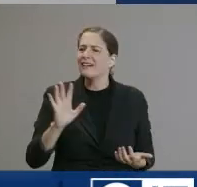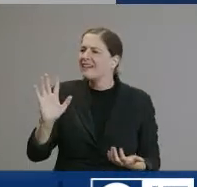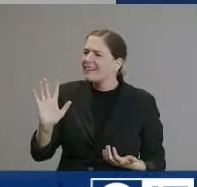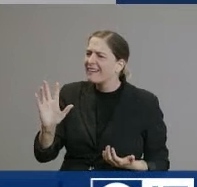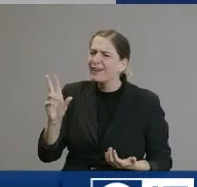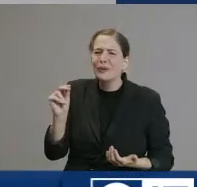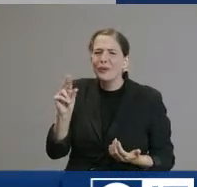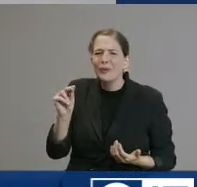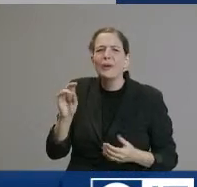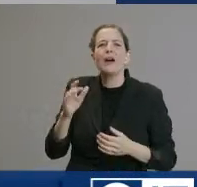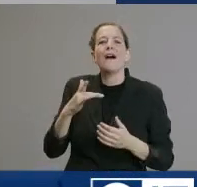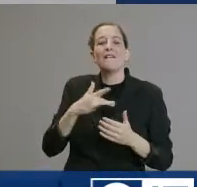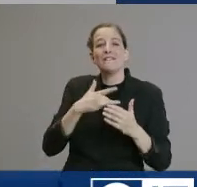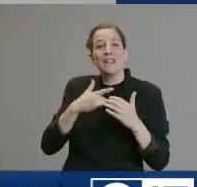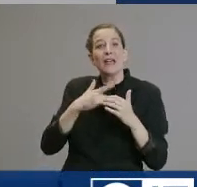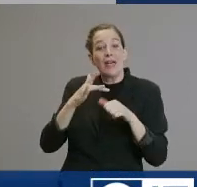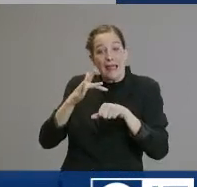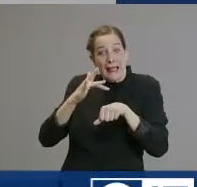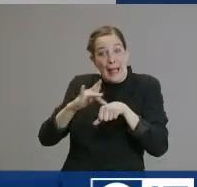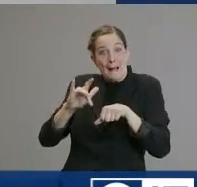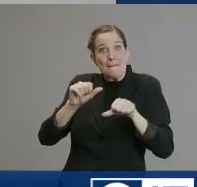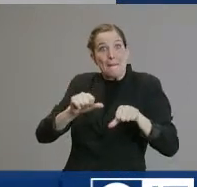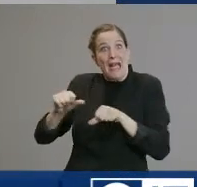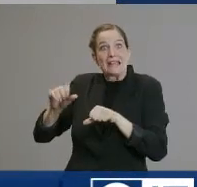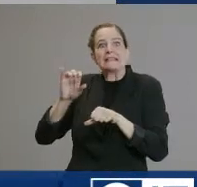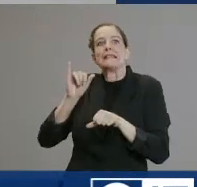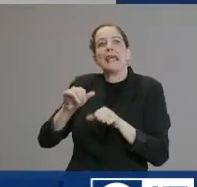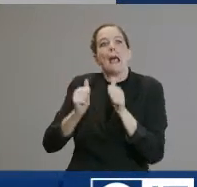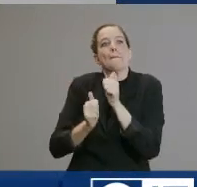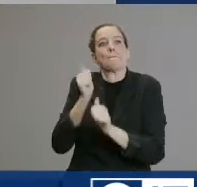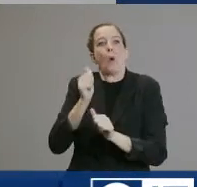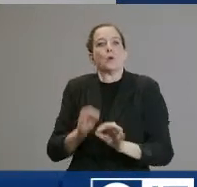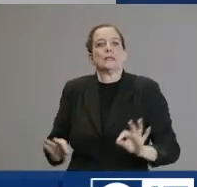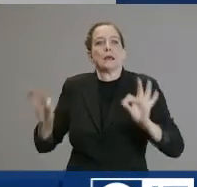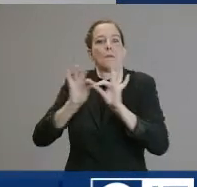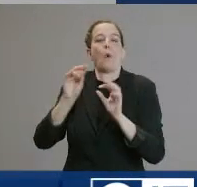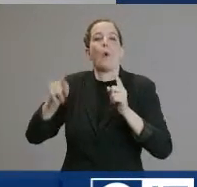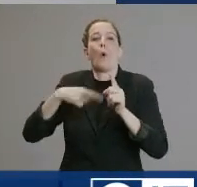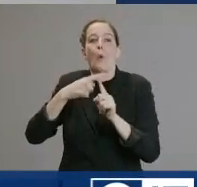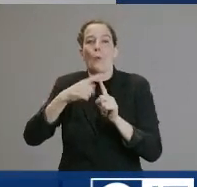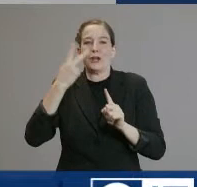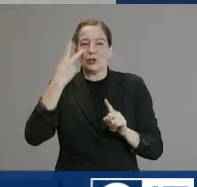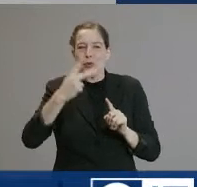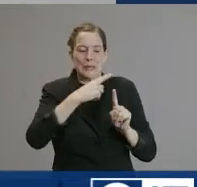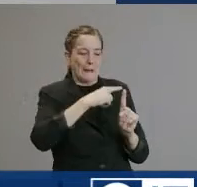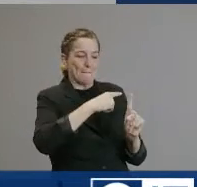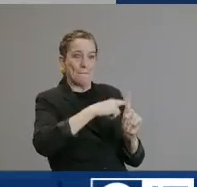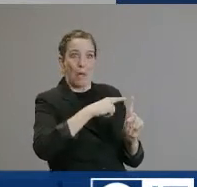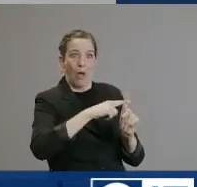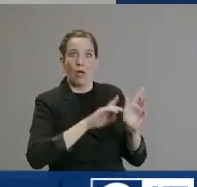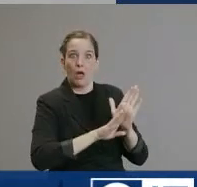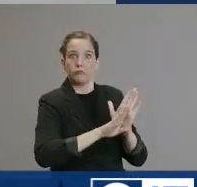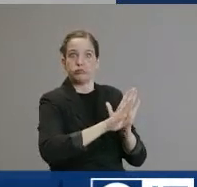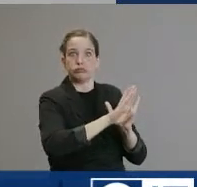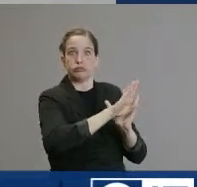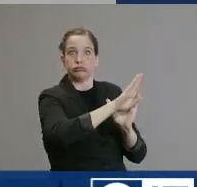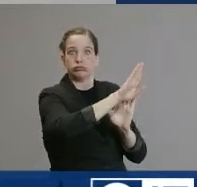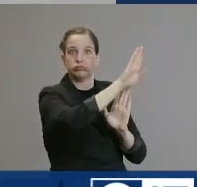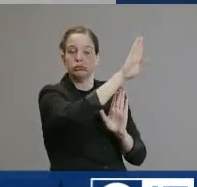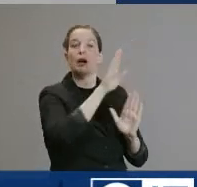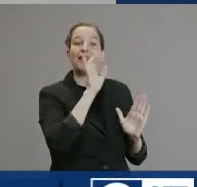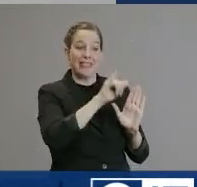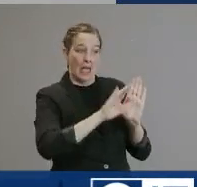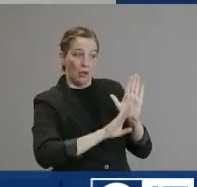is a rise in cases, because a rise in cases could result in a rise of